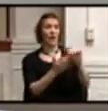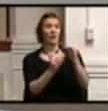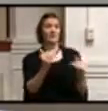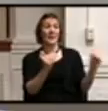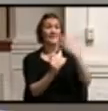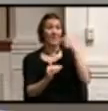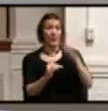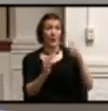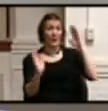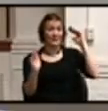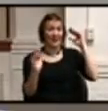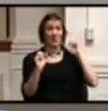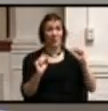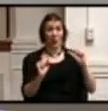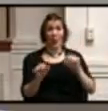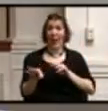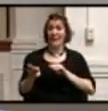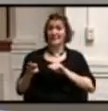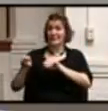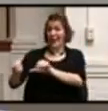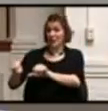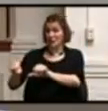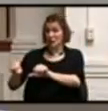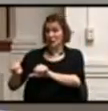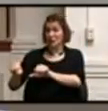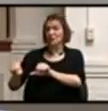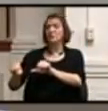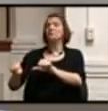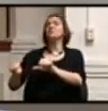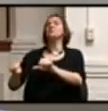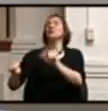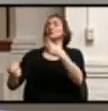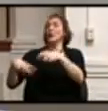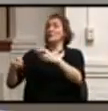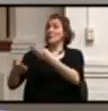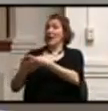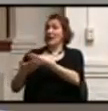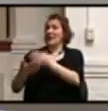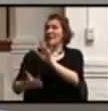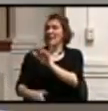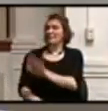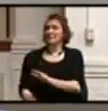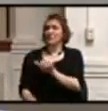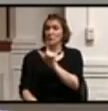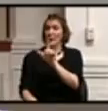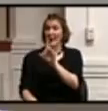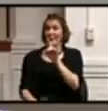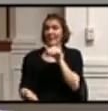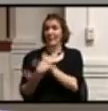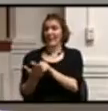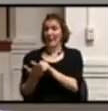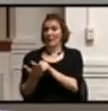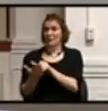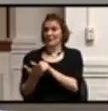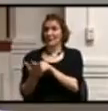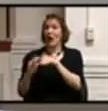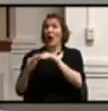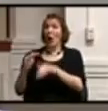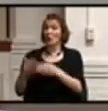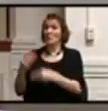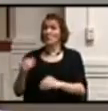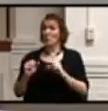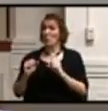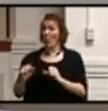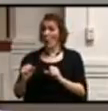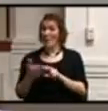budget. And expenditures, including transfers out, were approximately $28,000 under budget. So on